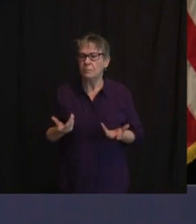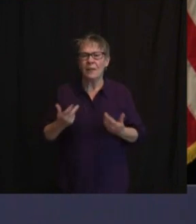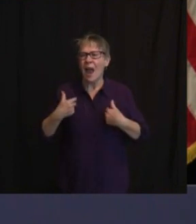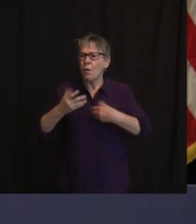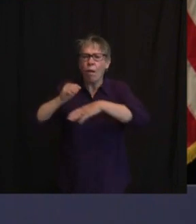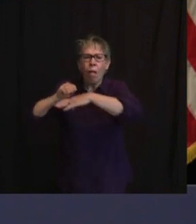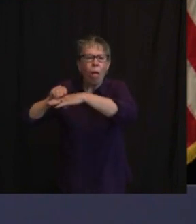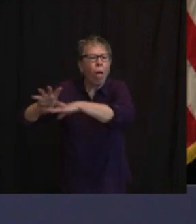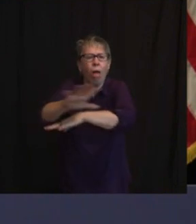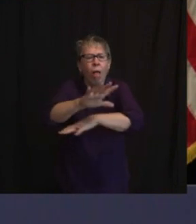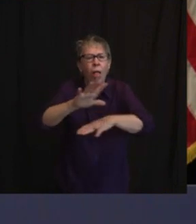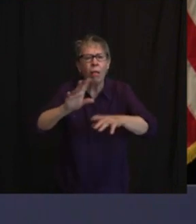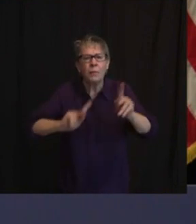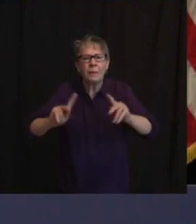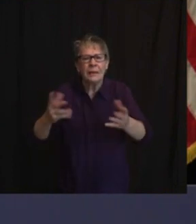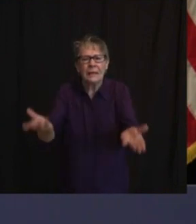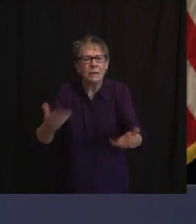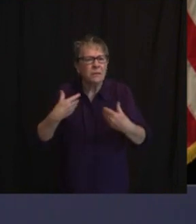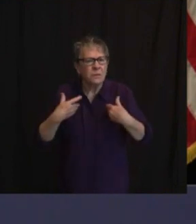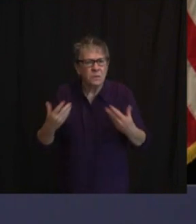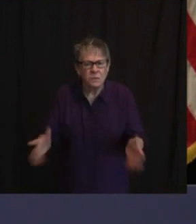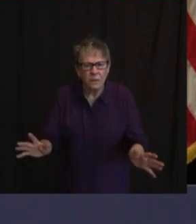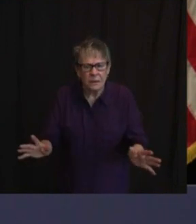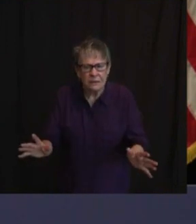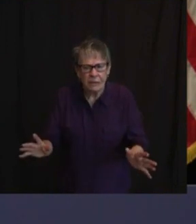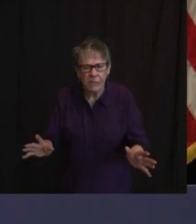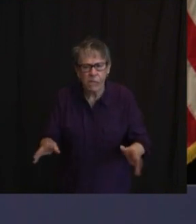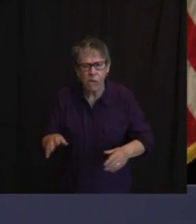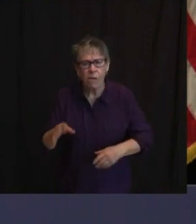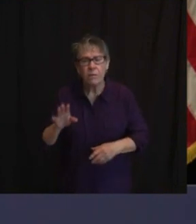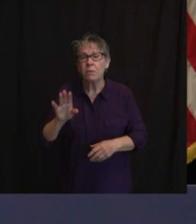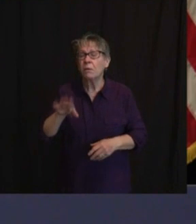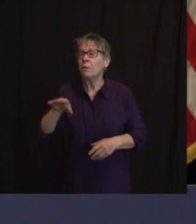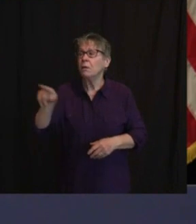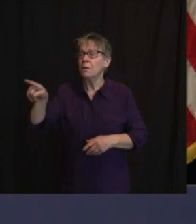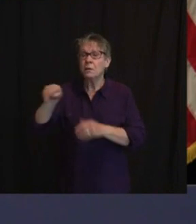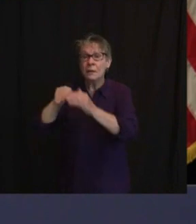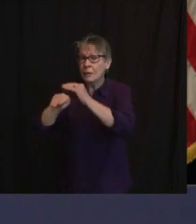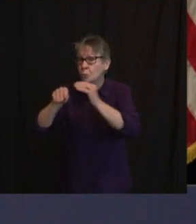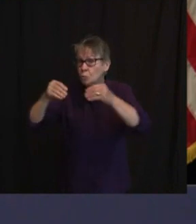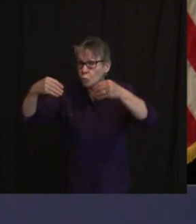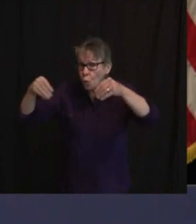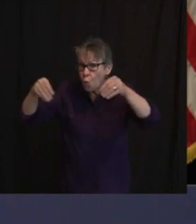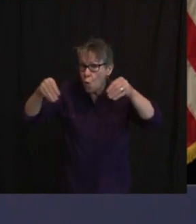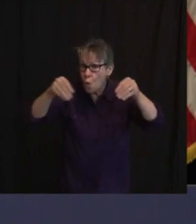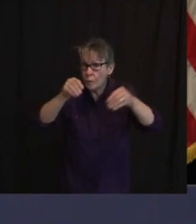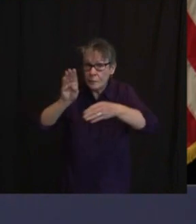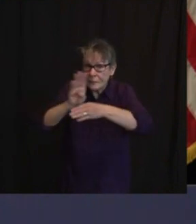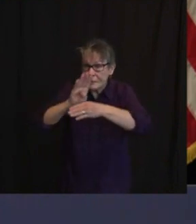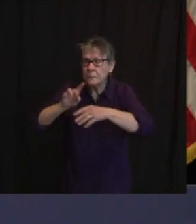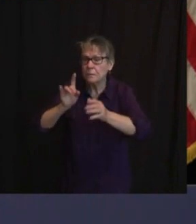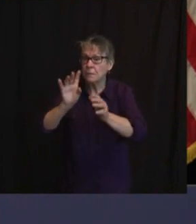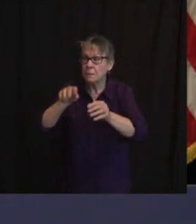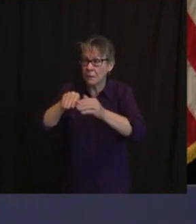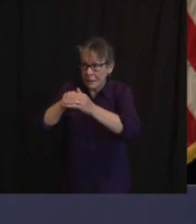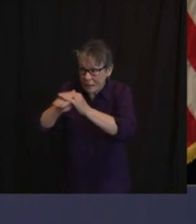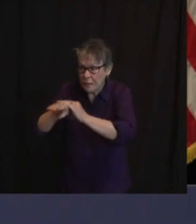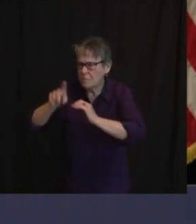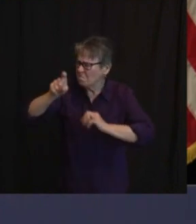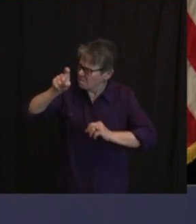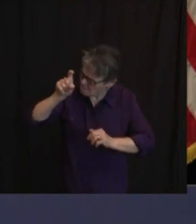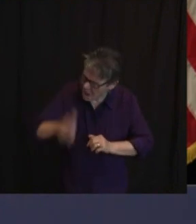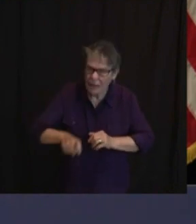be enforced by the operator. And it's up to you, but I would tell somebody, that's not optional.